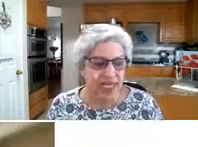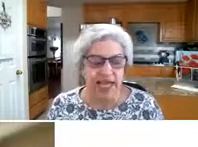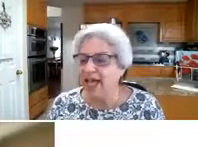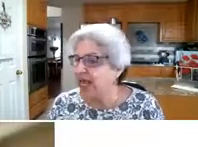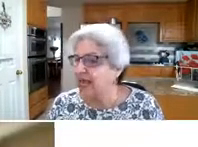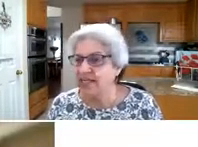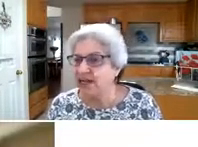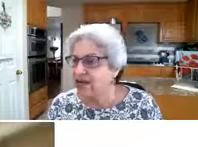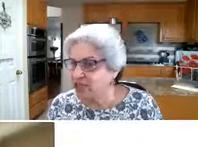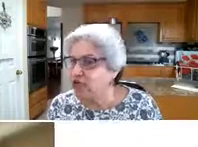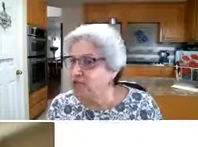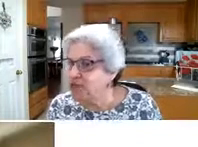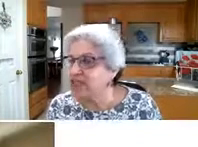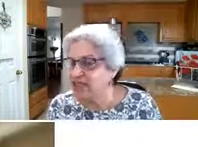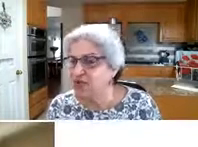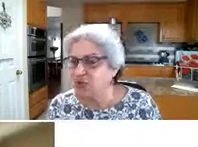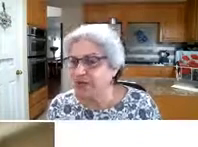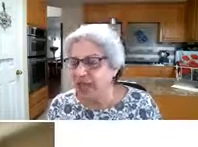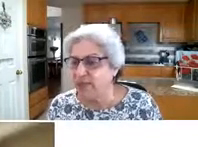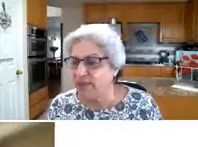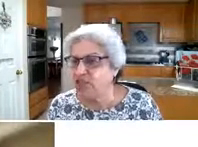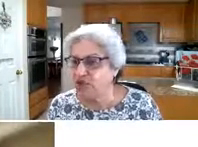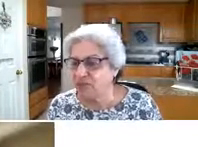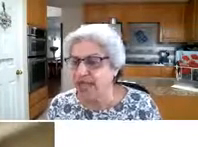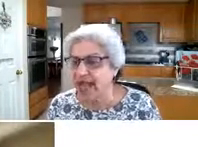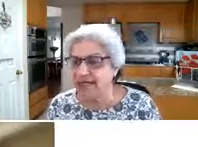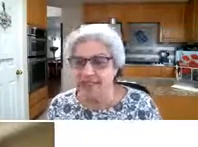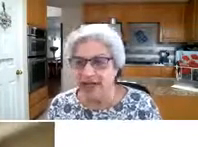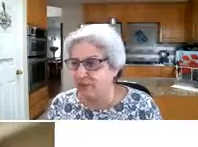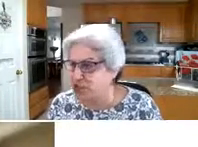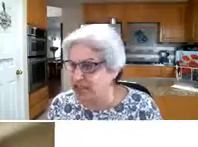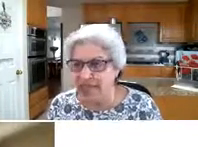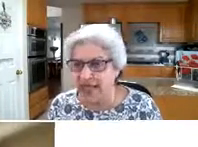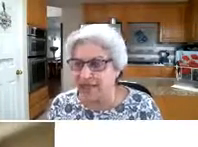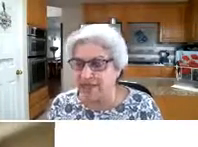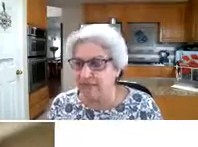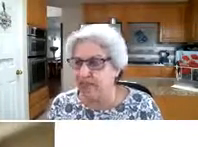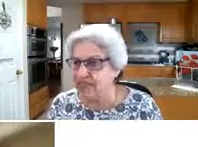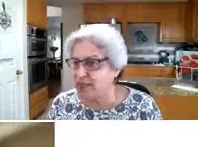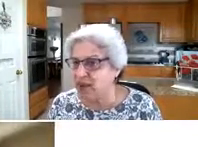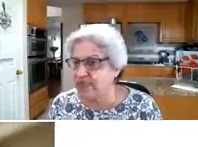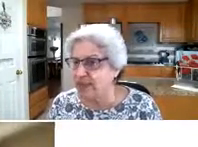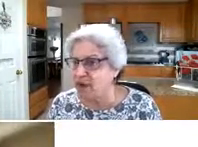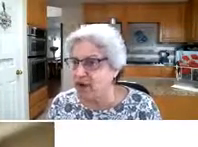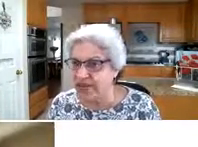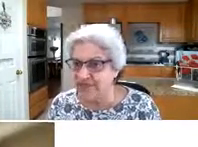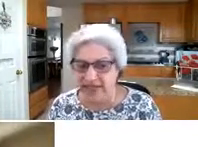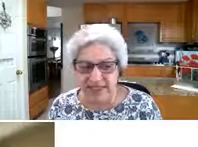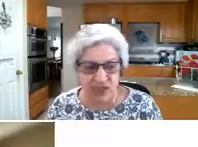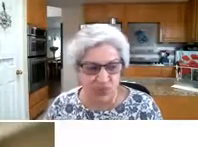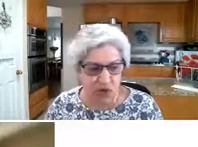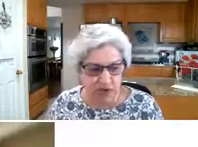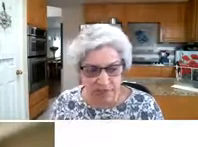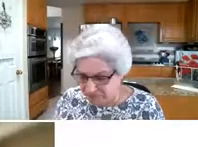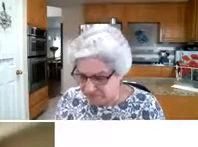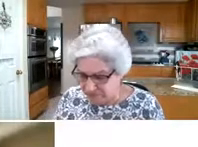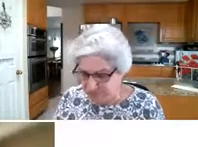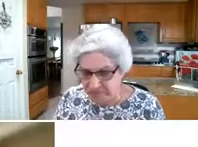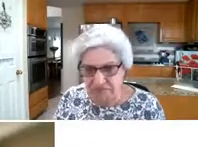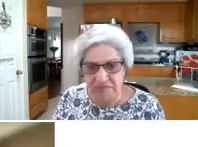protein, and your immune system will be able to react just like the same way the mRNA vaccines